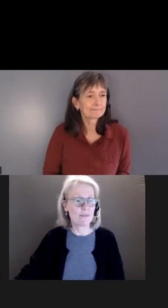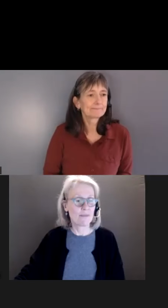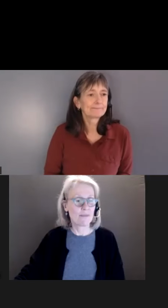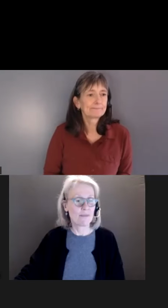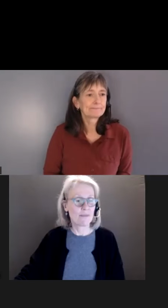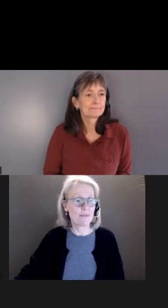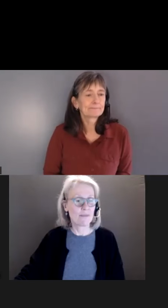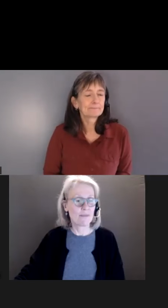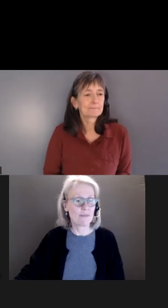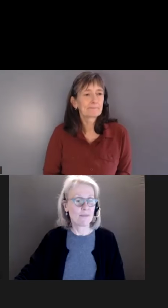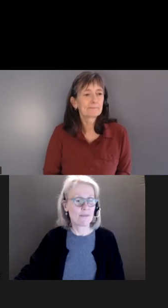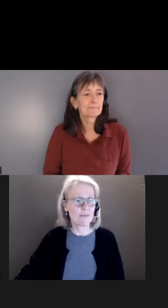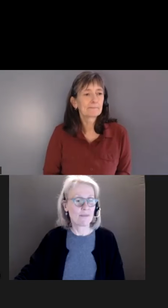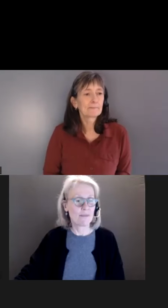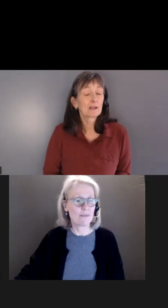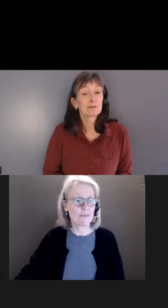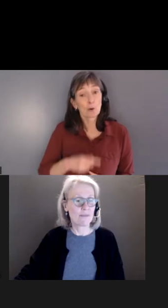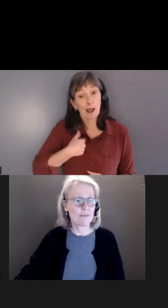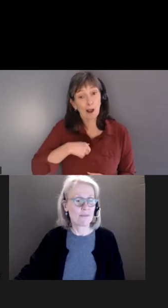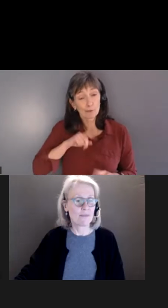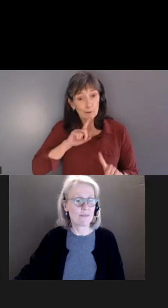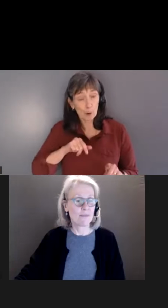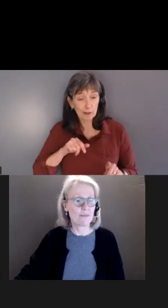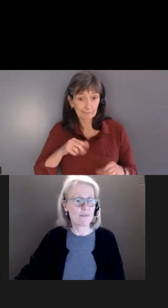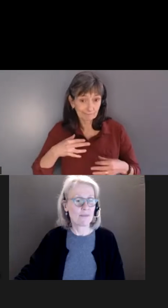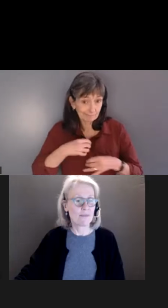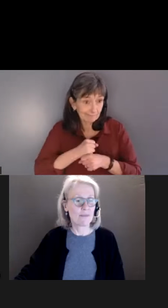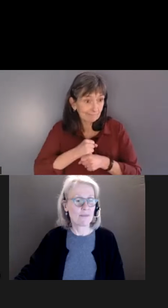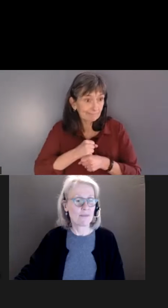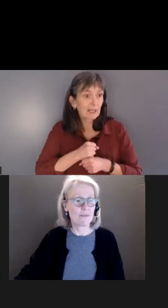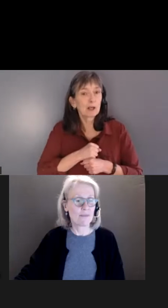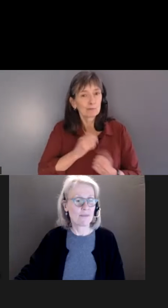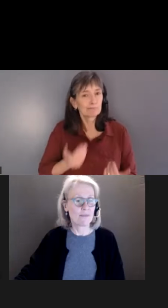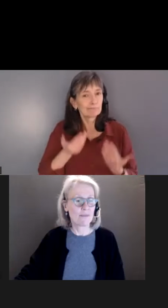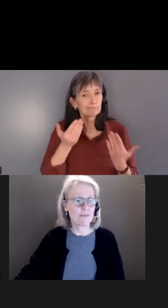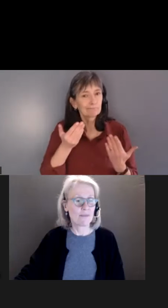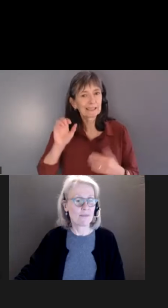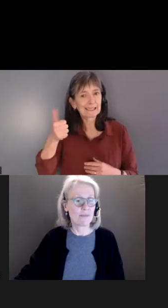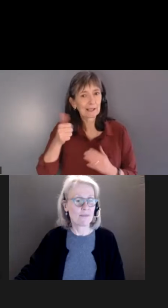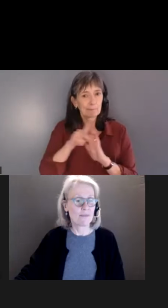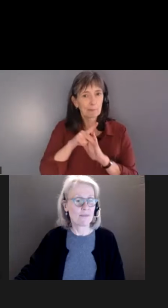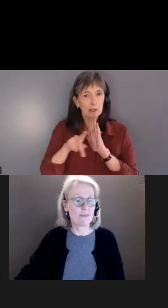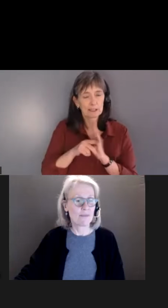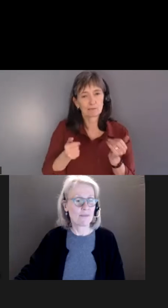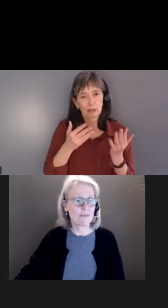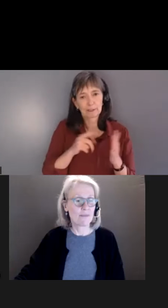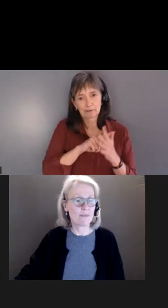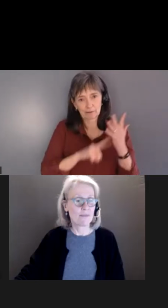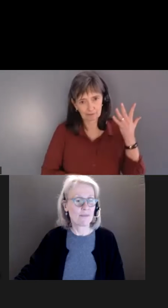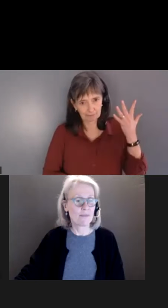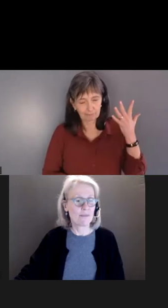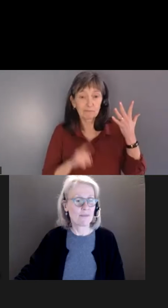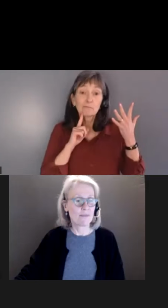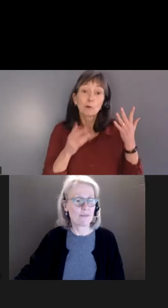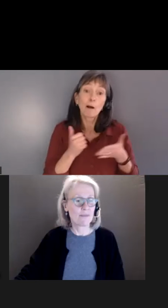And finally, to wrap up the report, we developed 10 policy recommendations to provide policy and decision makers with pragmatic